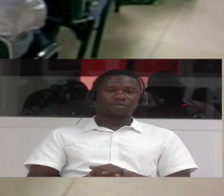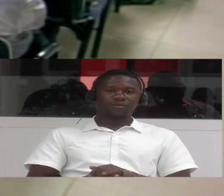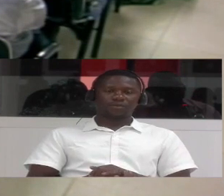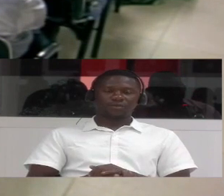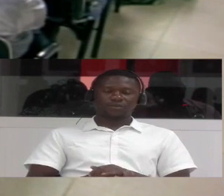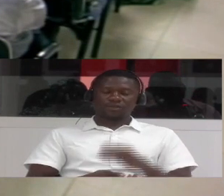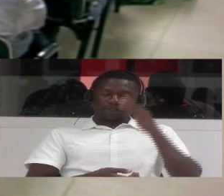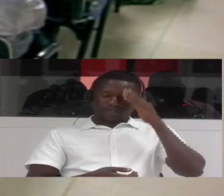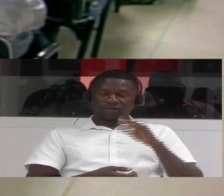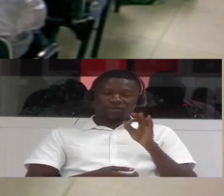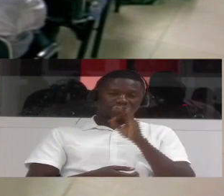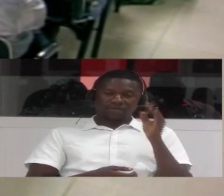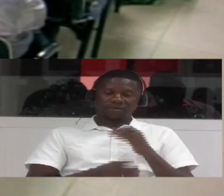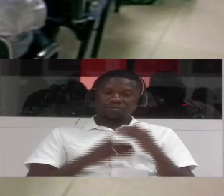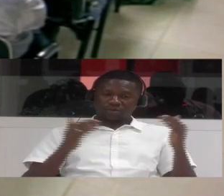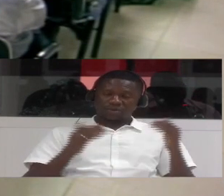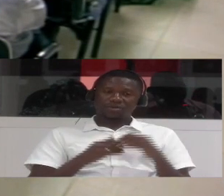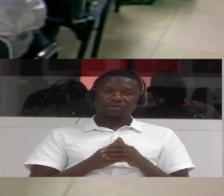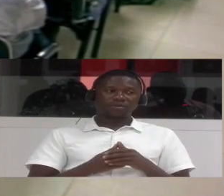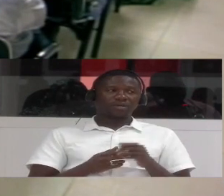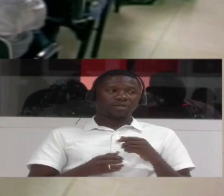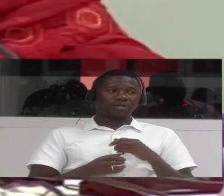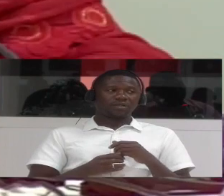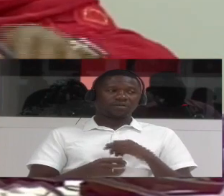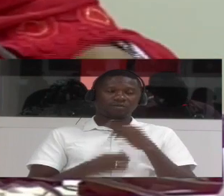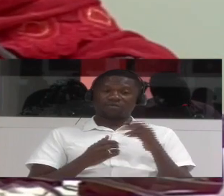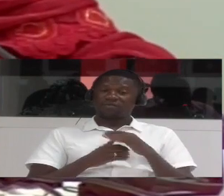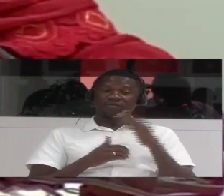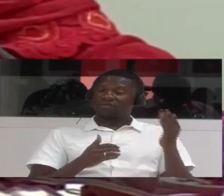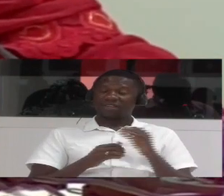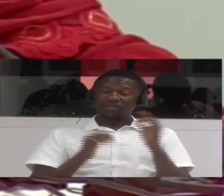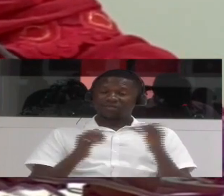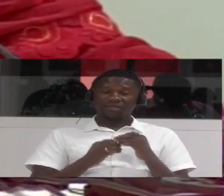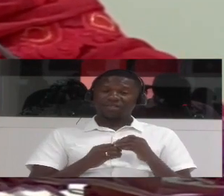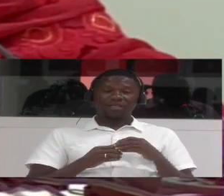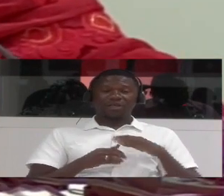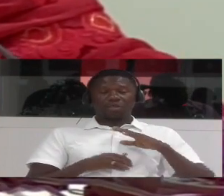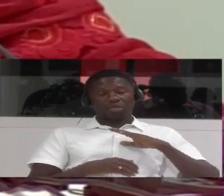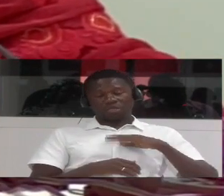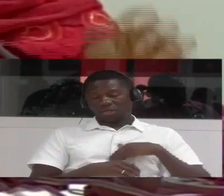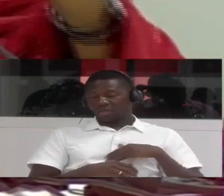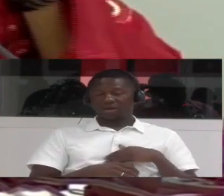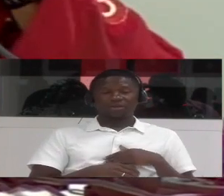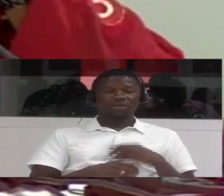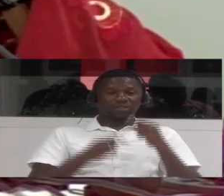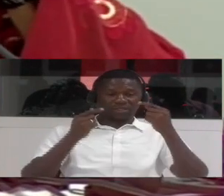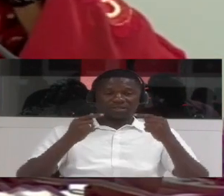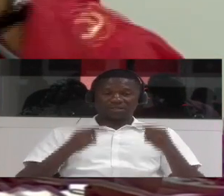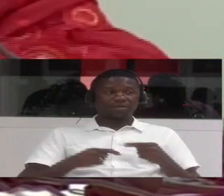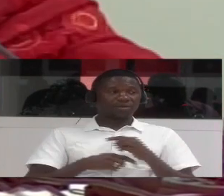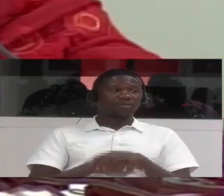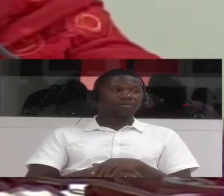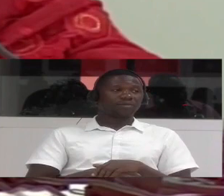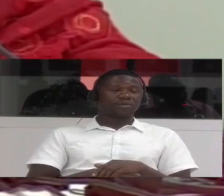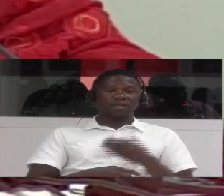Thank you very much, CEO, for a very exhaustive testimony. I have got